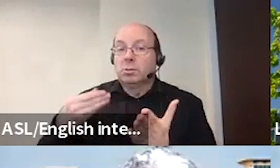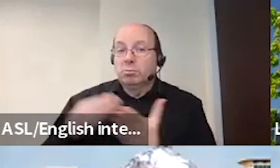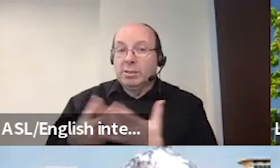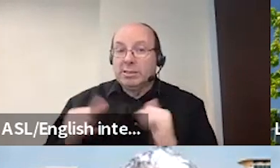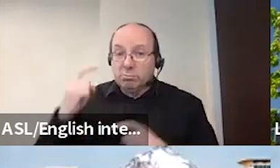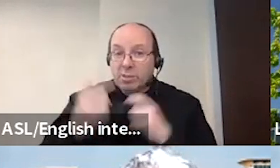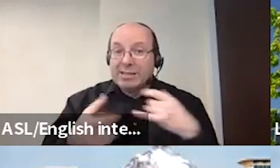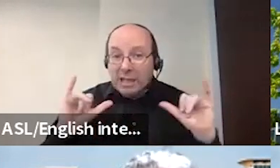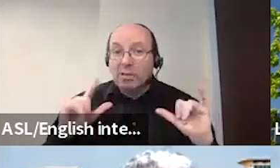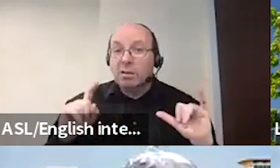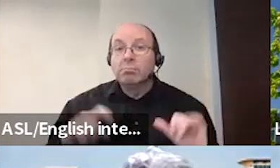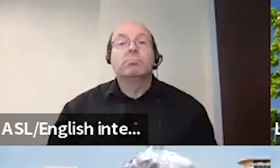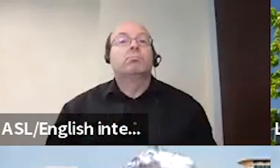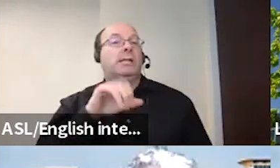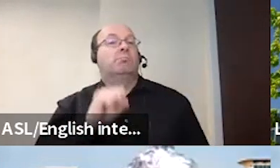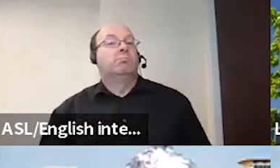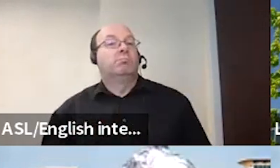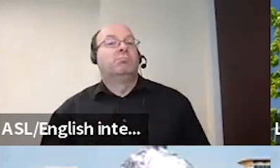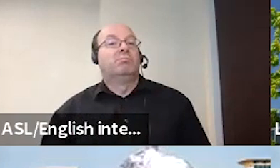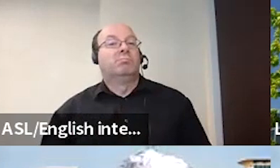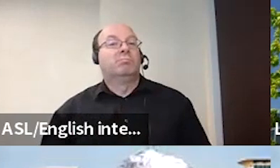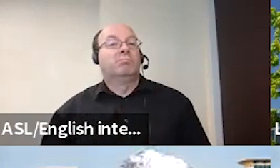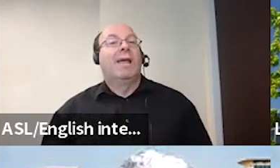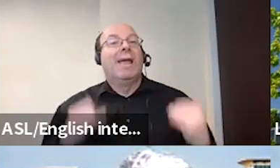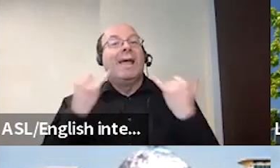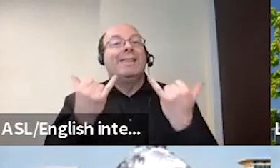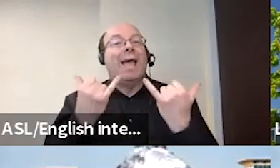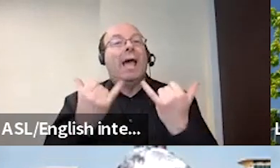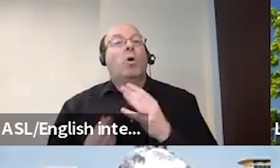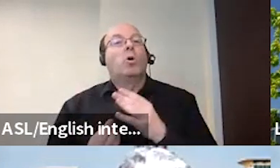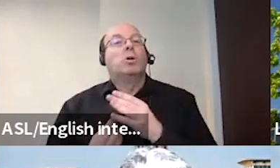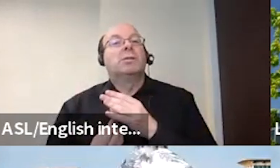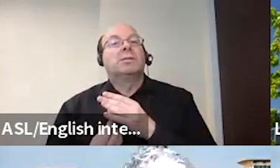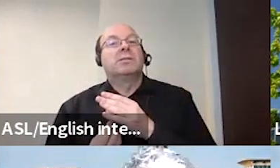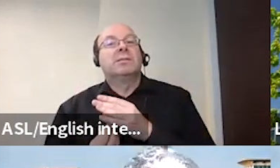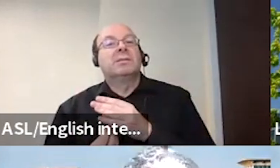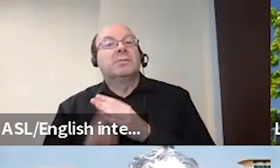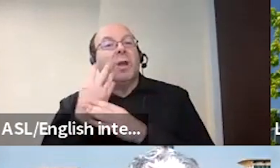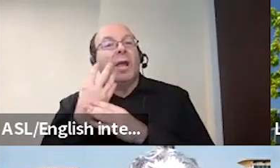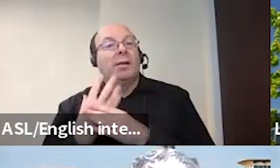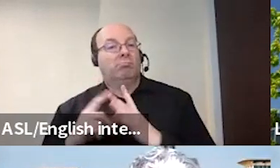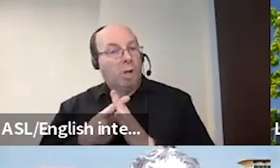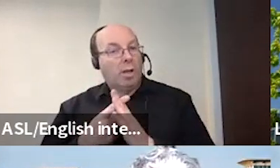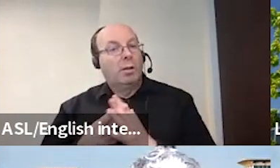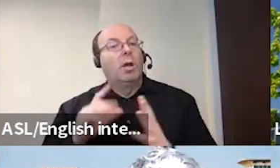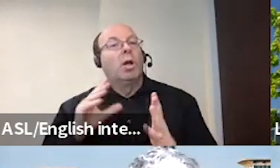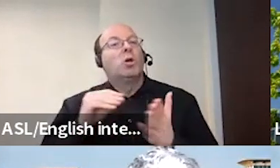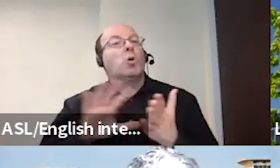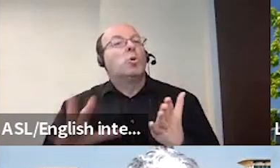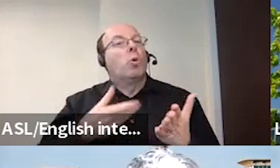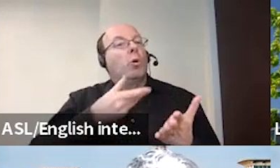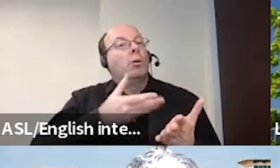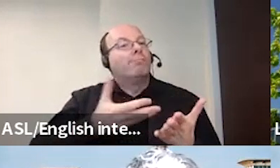Thank you, Rosie. Yes. And now that spring aid is dispersed, we'll begin reviewing student financial data for